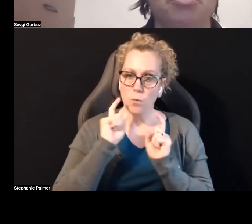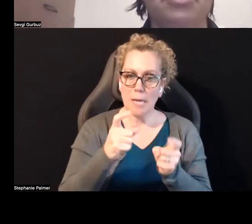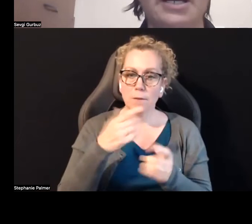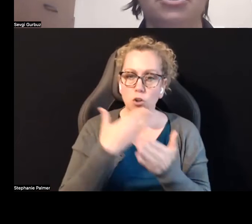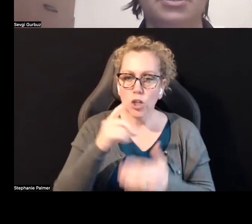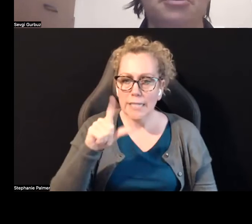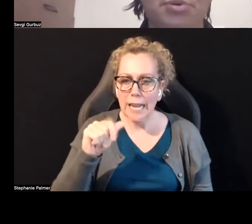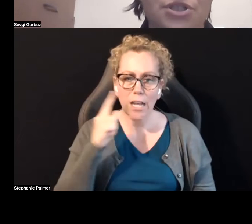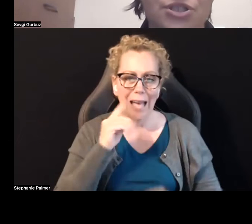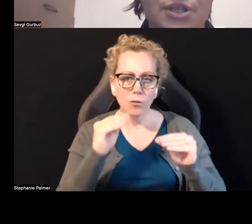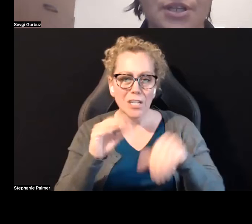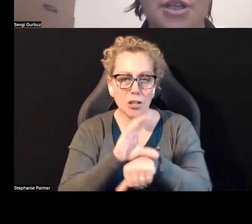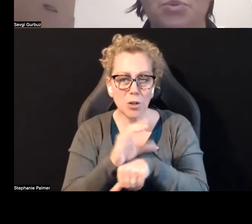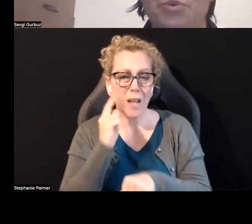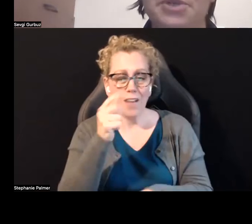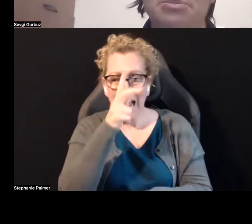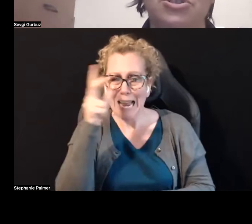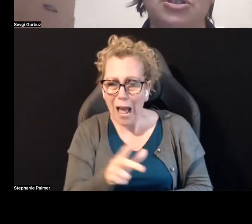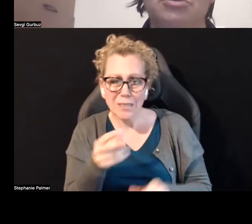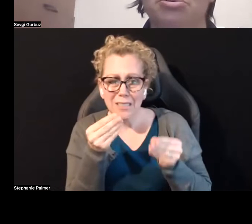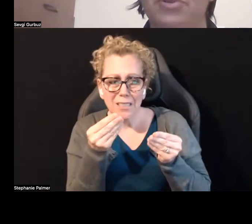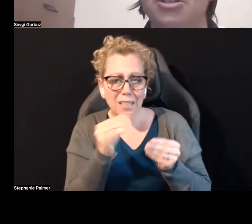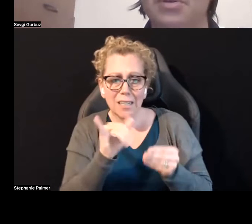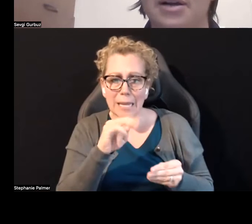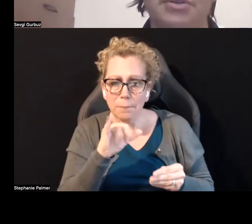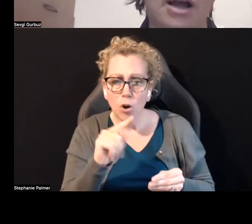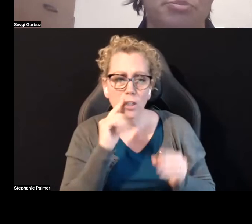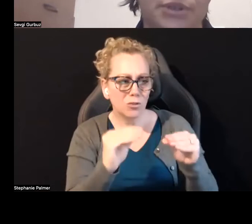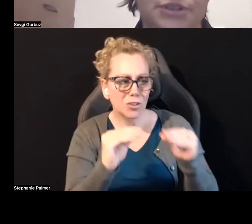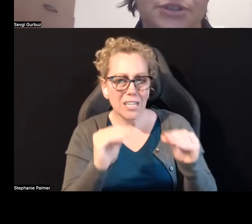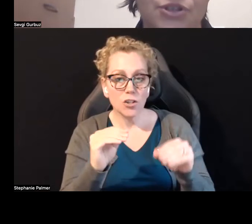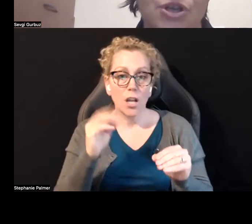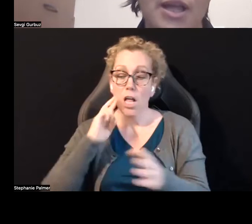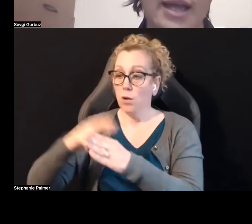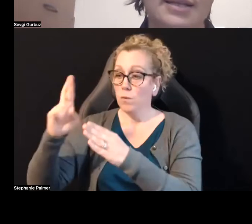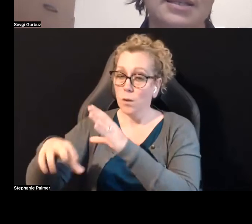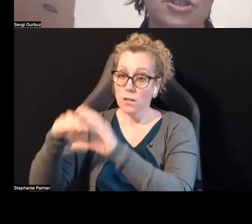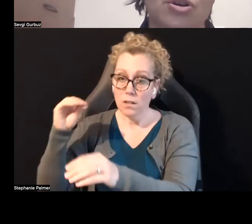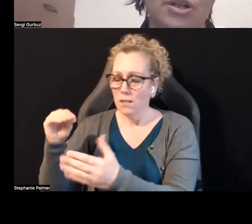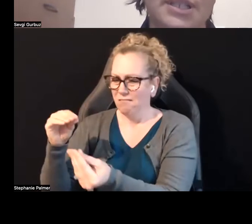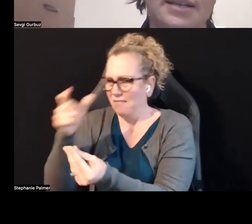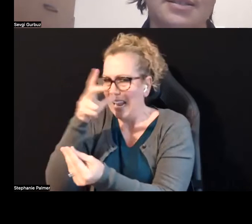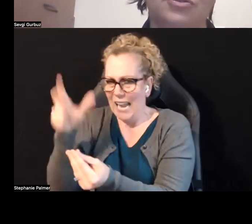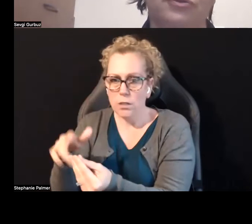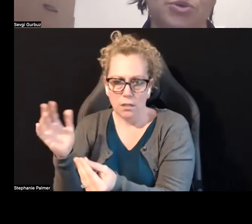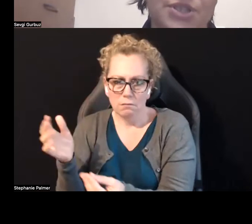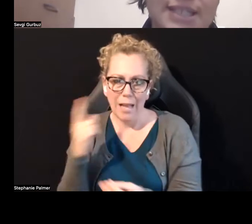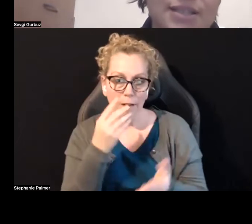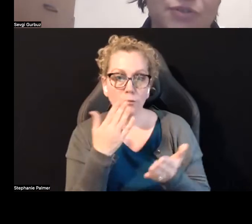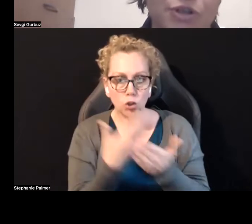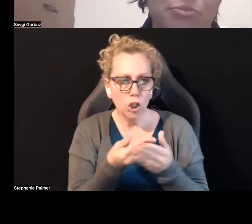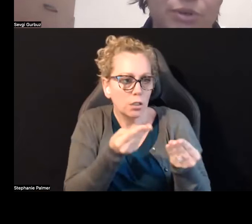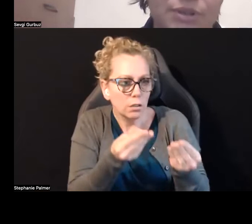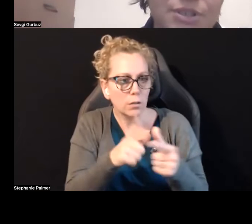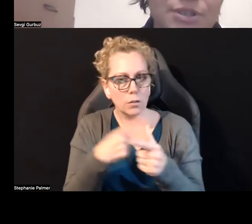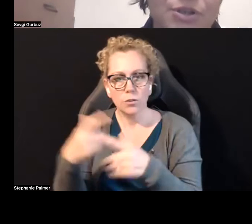If you don't provide it good inputs, it won't be able to provide you accurate outputs. And in this context, fluency